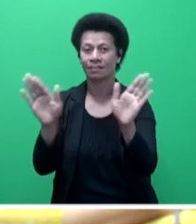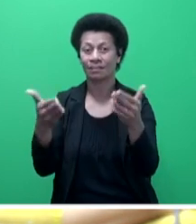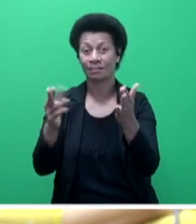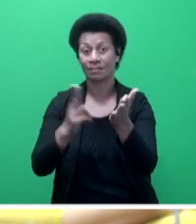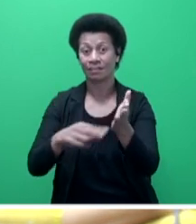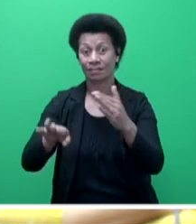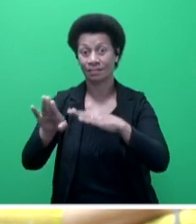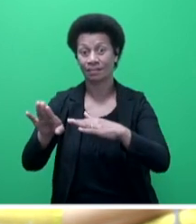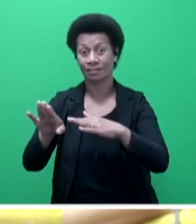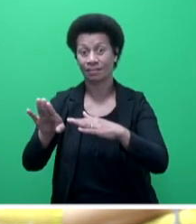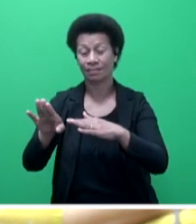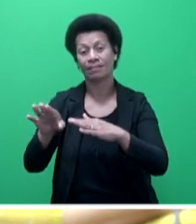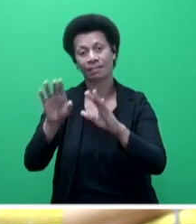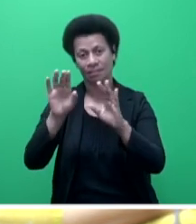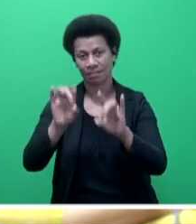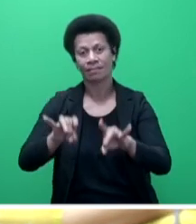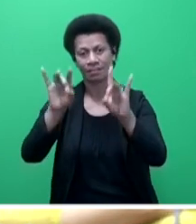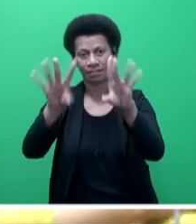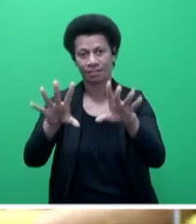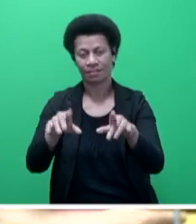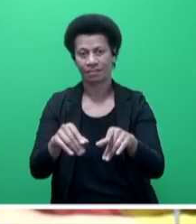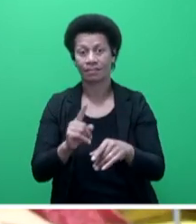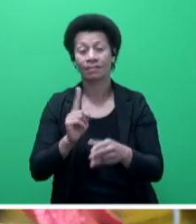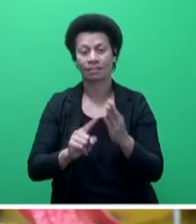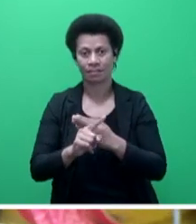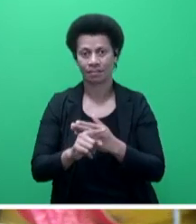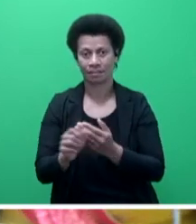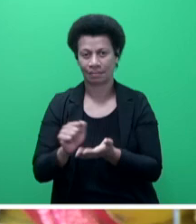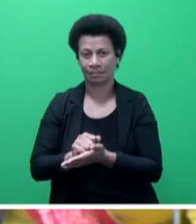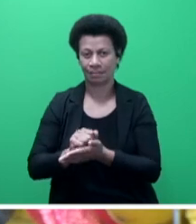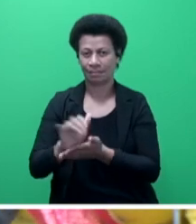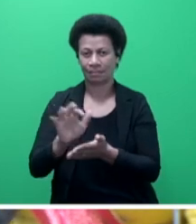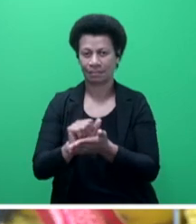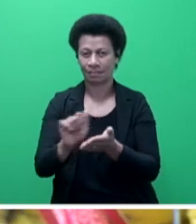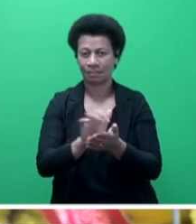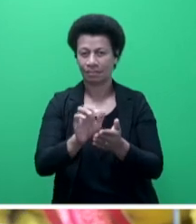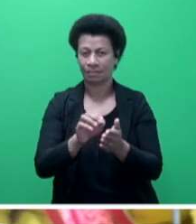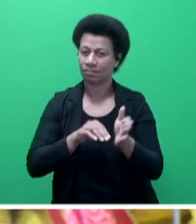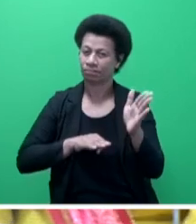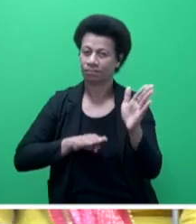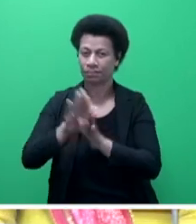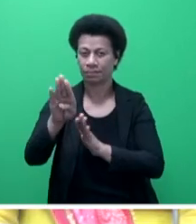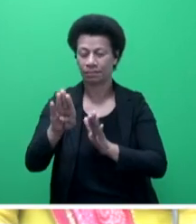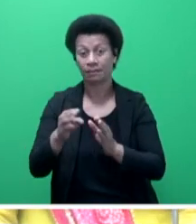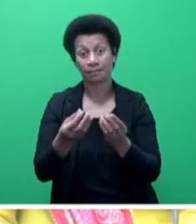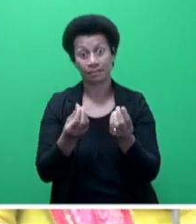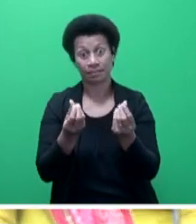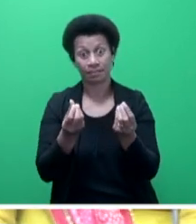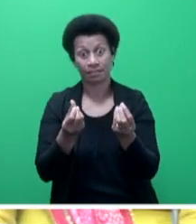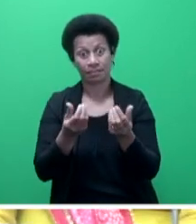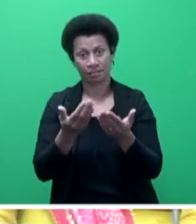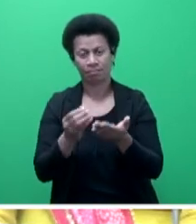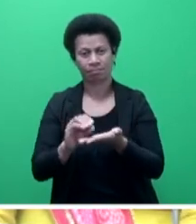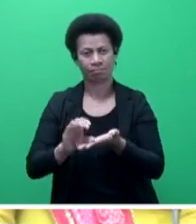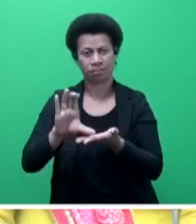Zealand. And the merchandise sales, of course, Mr. Speaker, sir, went through the roof. So these are ways that they make money. The government has also